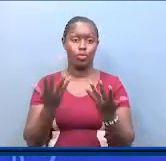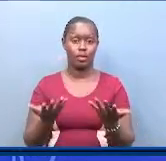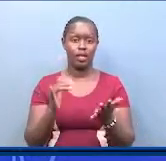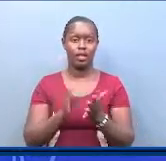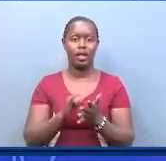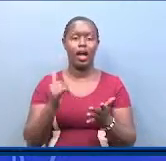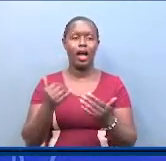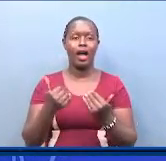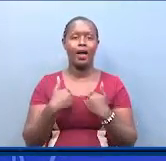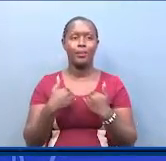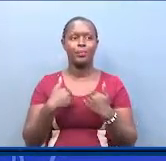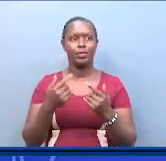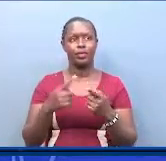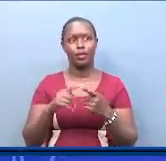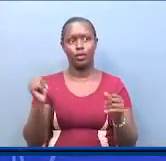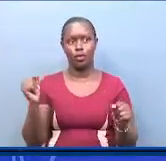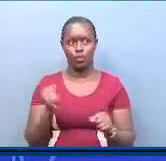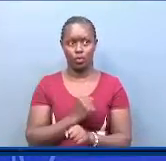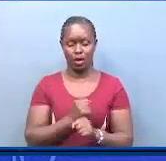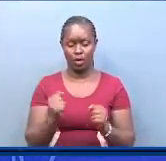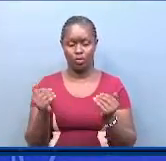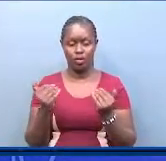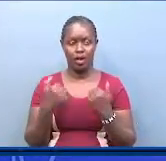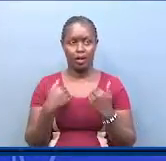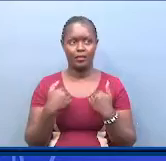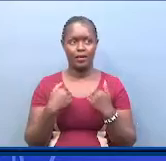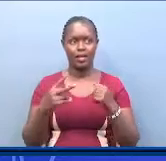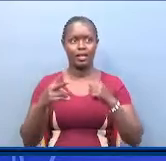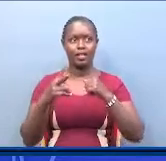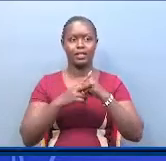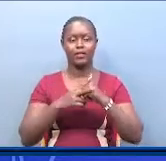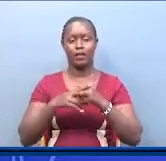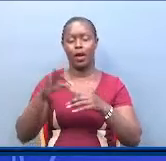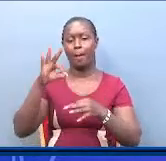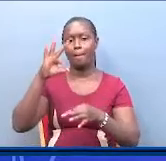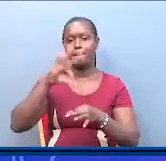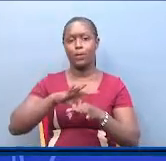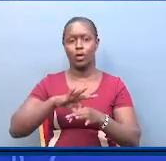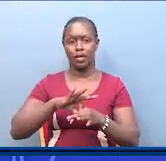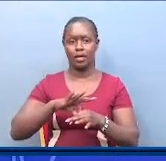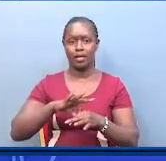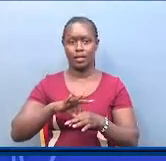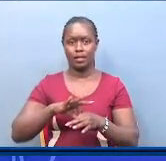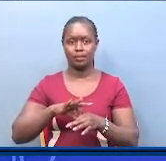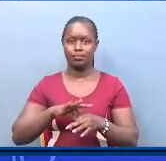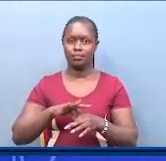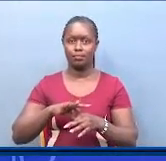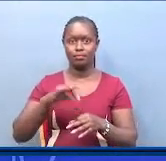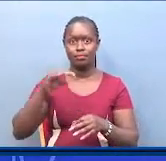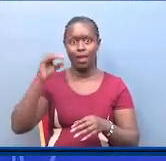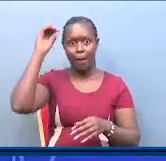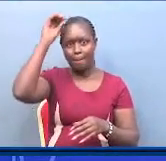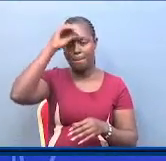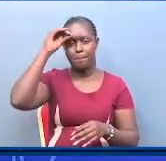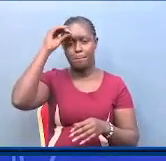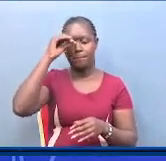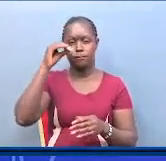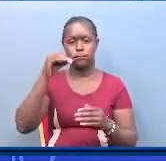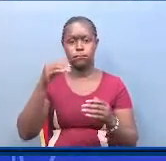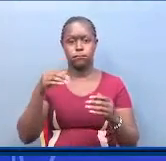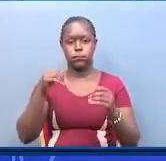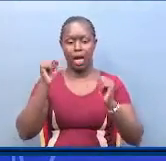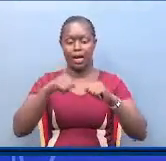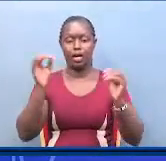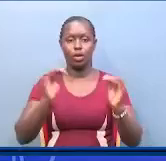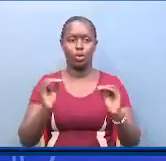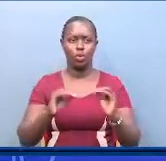we have seen, you know, you cannot have seven polling firms disagreeing on who is ahead. I mean, do they, some of them